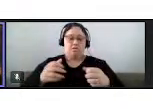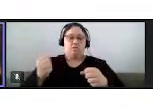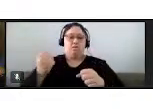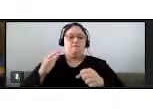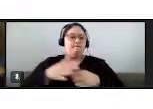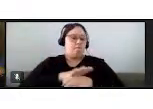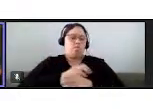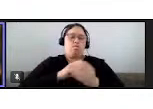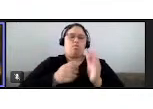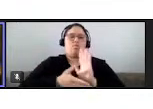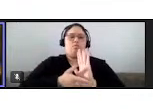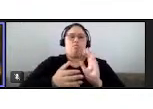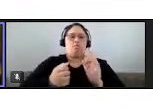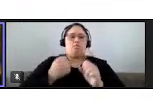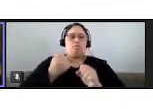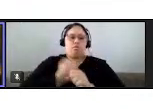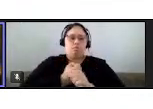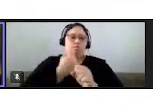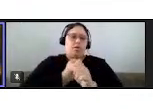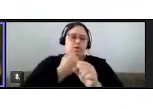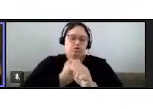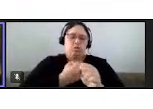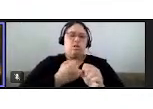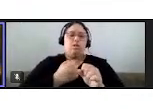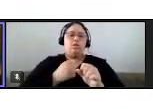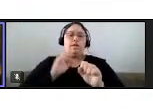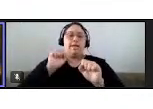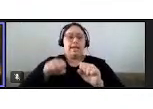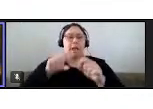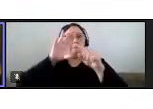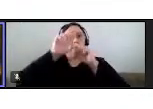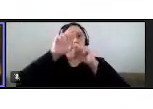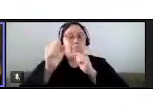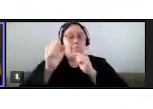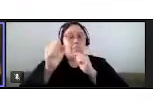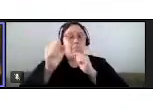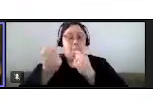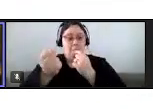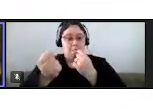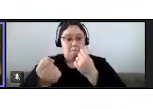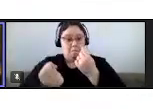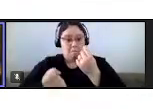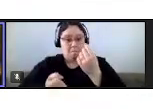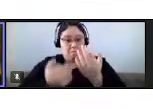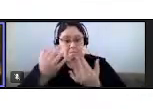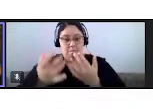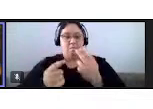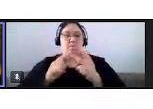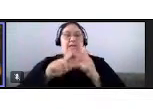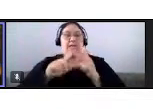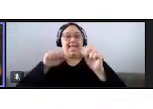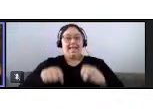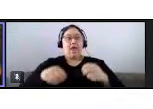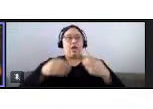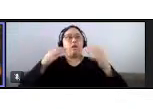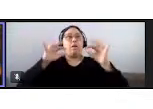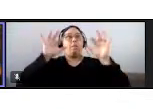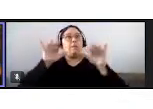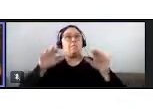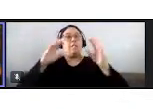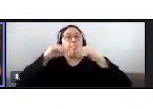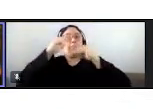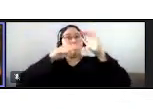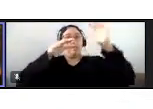operational, are able to detect, are able to evacuate the occupants of the building,